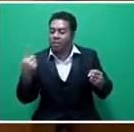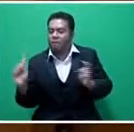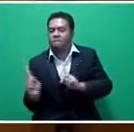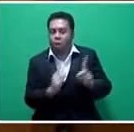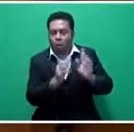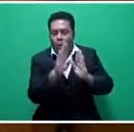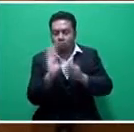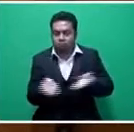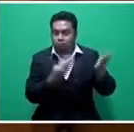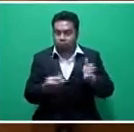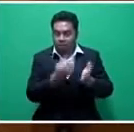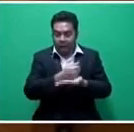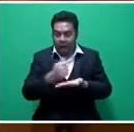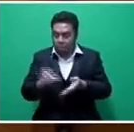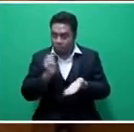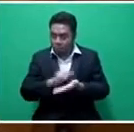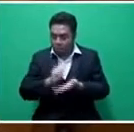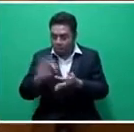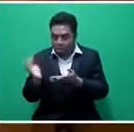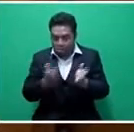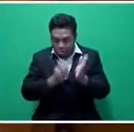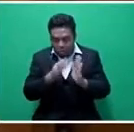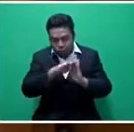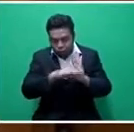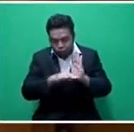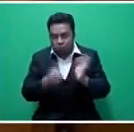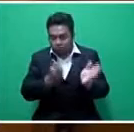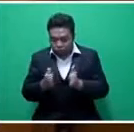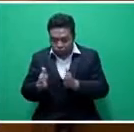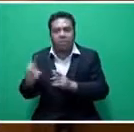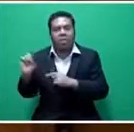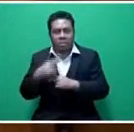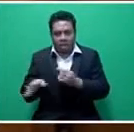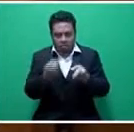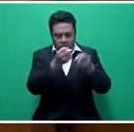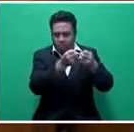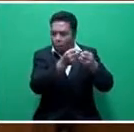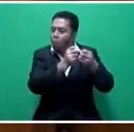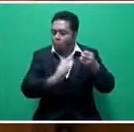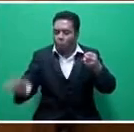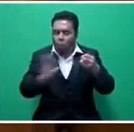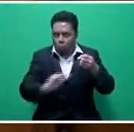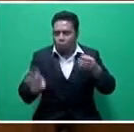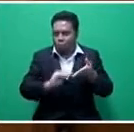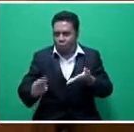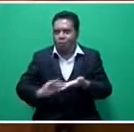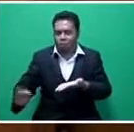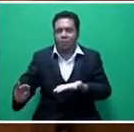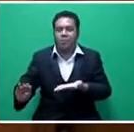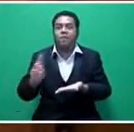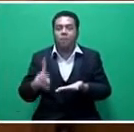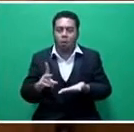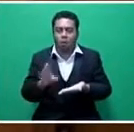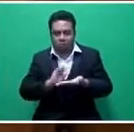again, if I can say, we've noted an improvement in schools on these issues as well, and that has been because of the schools audit team going out